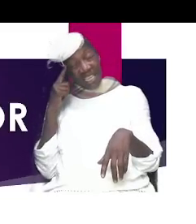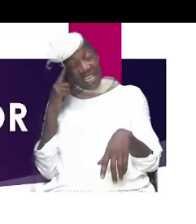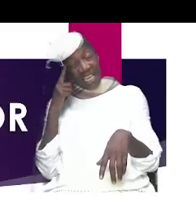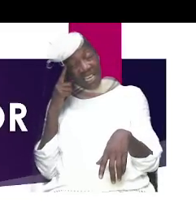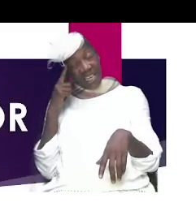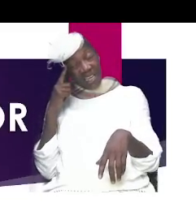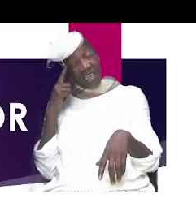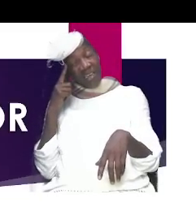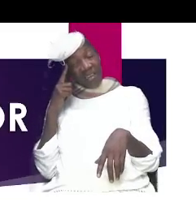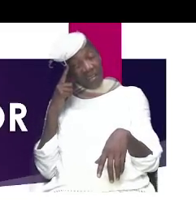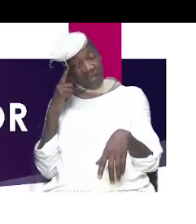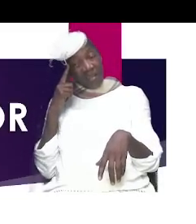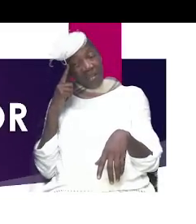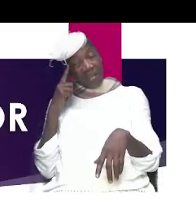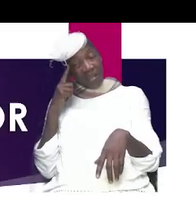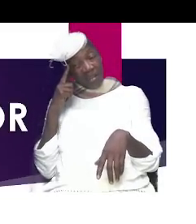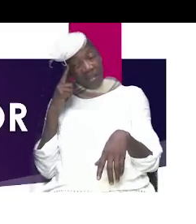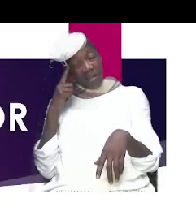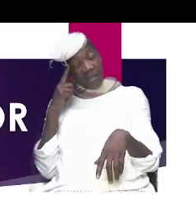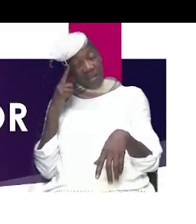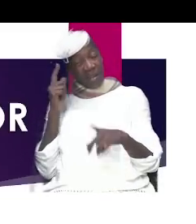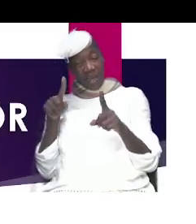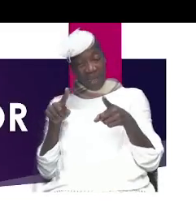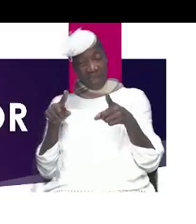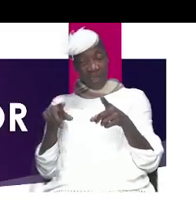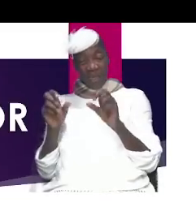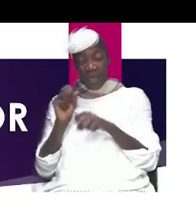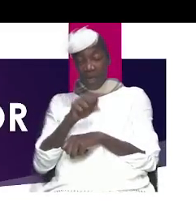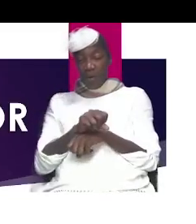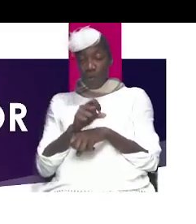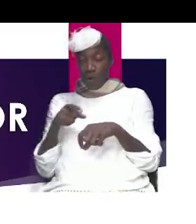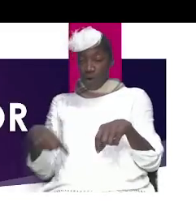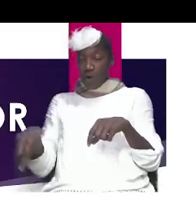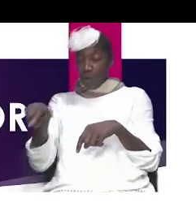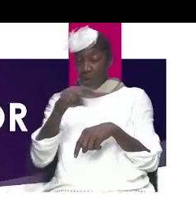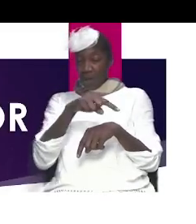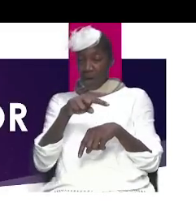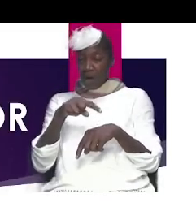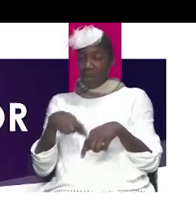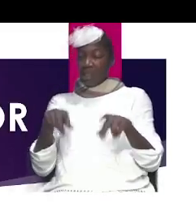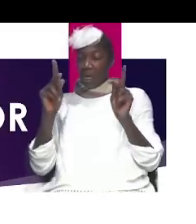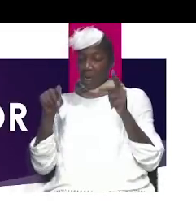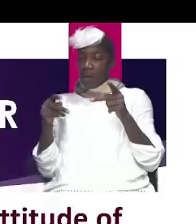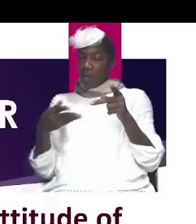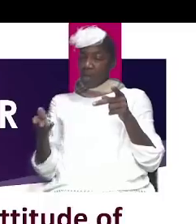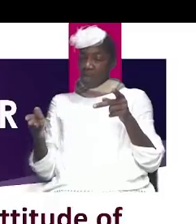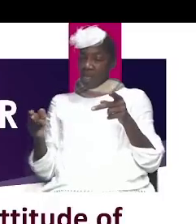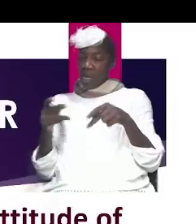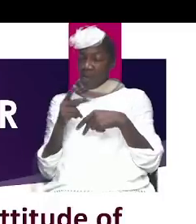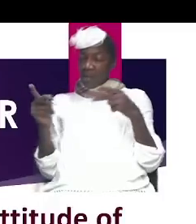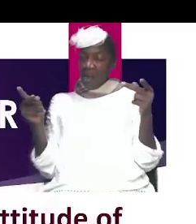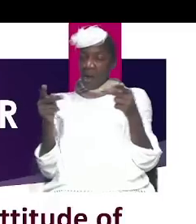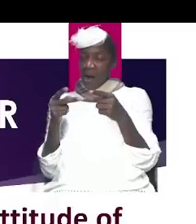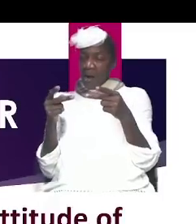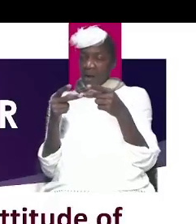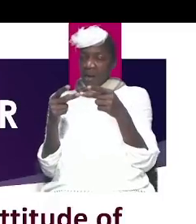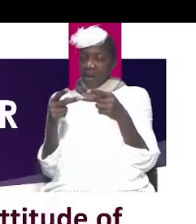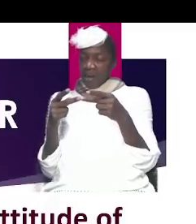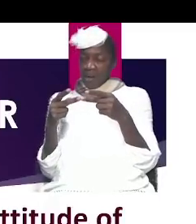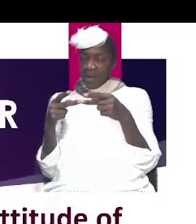consideration as He deals with us. Yes, as He puts things in place for